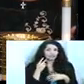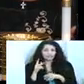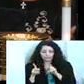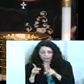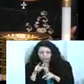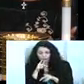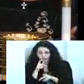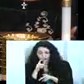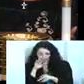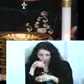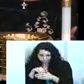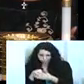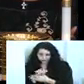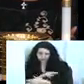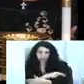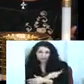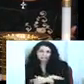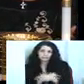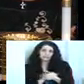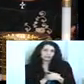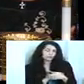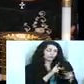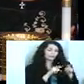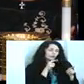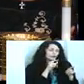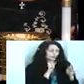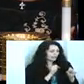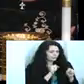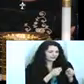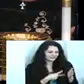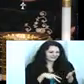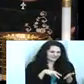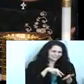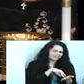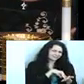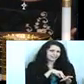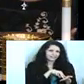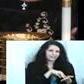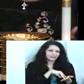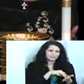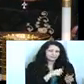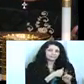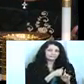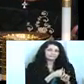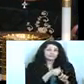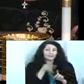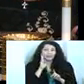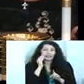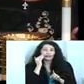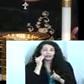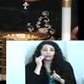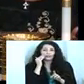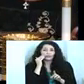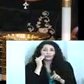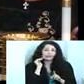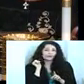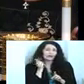hospital, those who are not able to get up off the floor or out of their bed. God, you know those who are